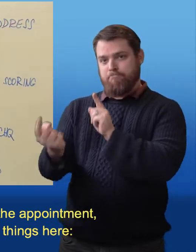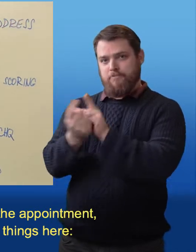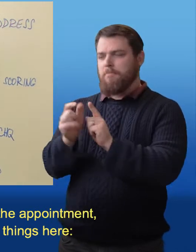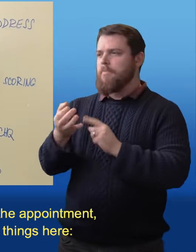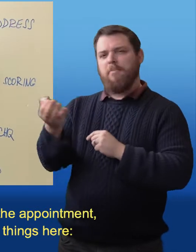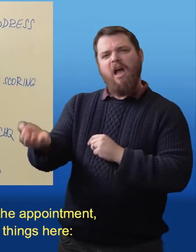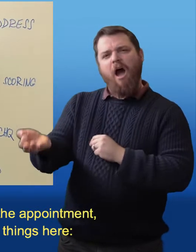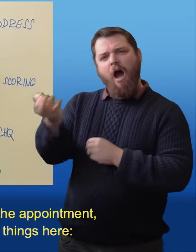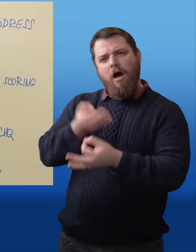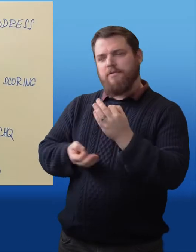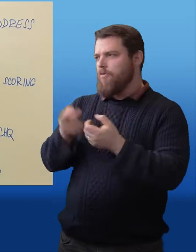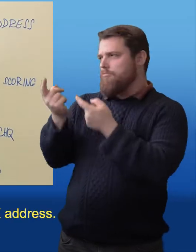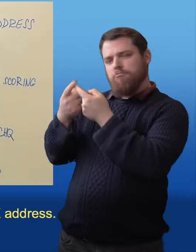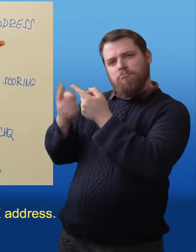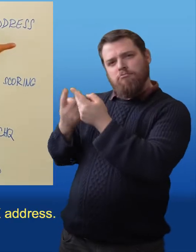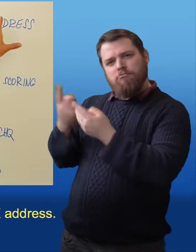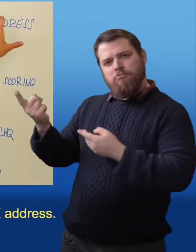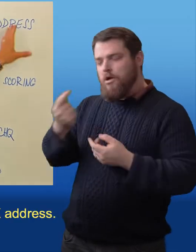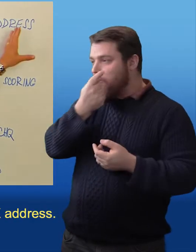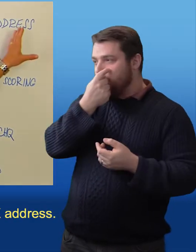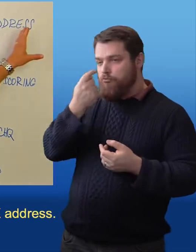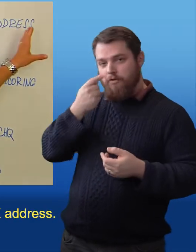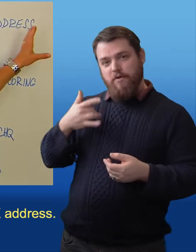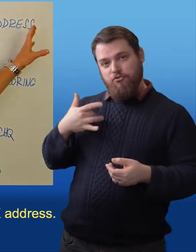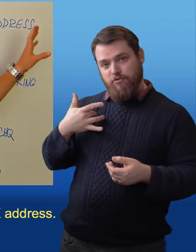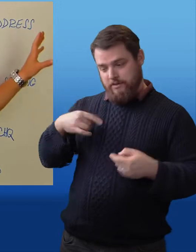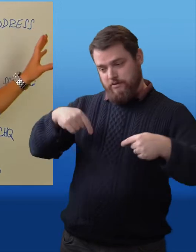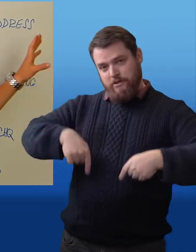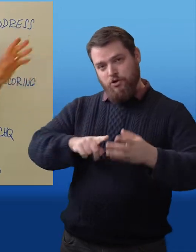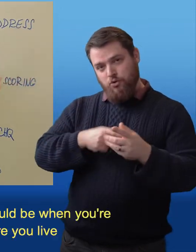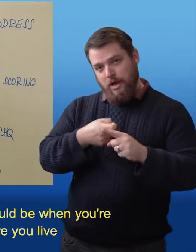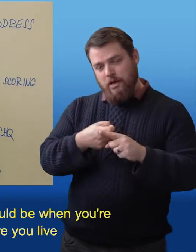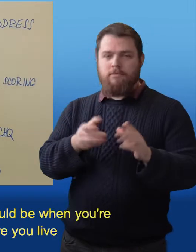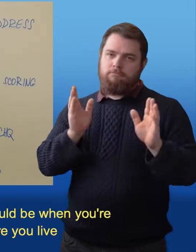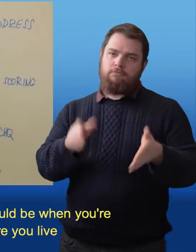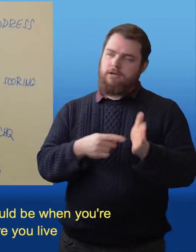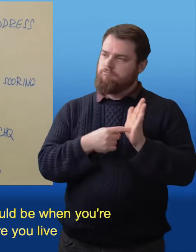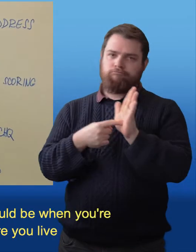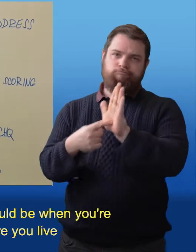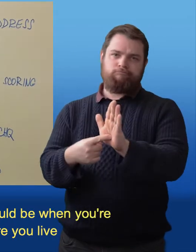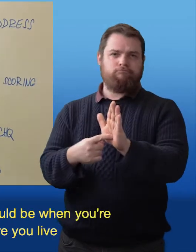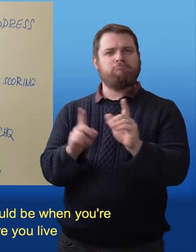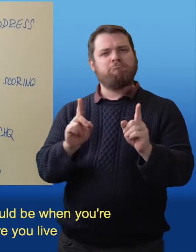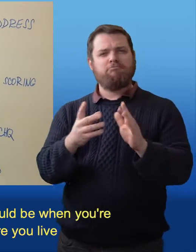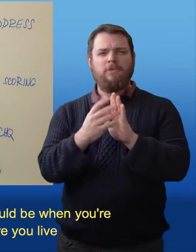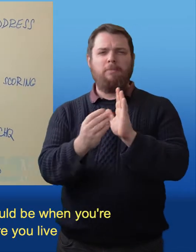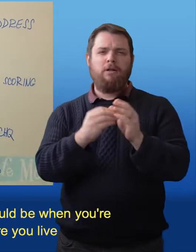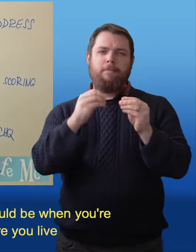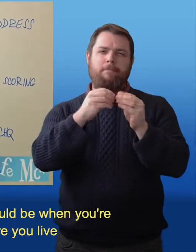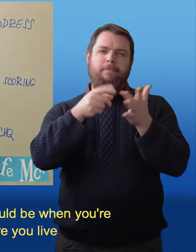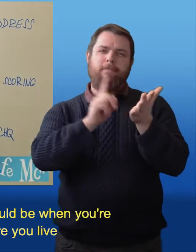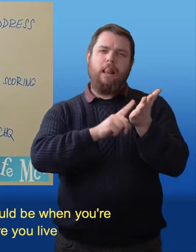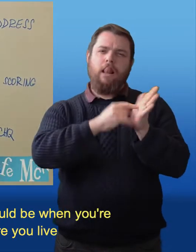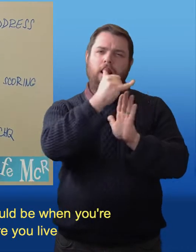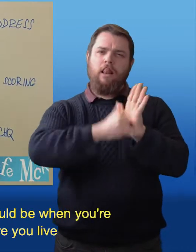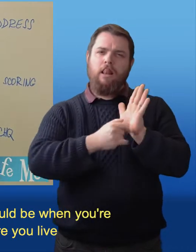for these things here. Your proof of your UK address. Proof of your UK address could be when you're paying